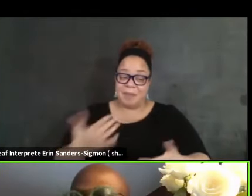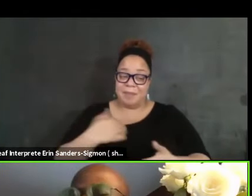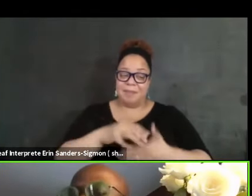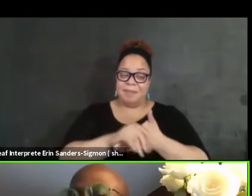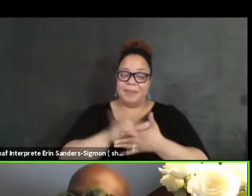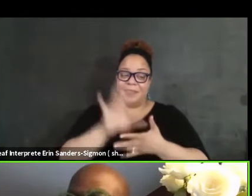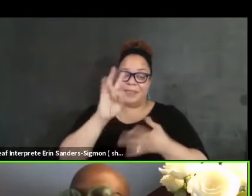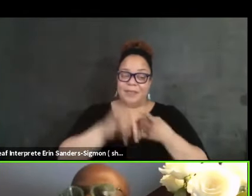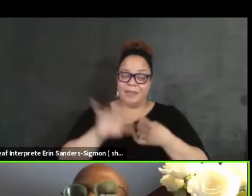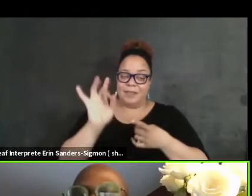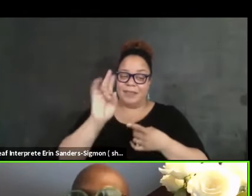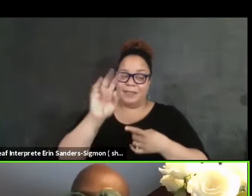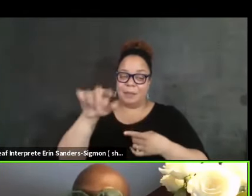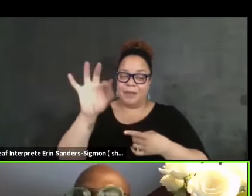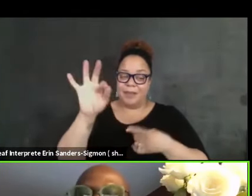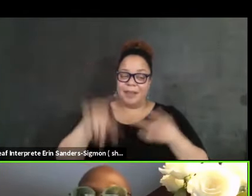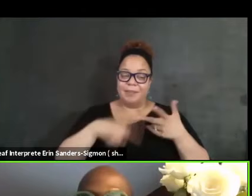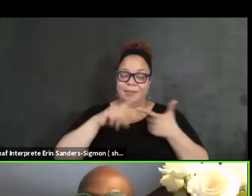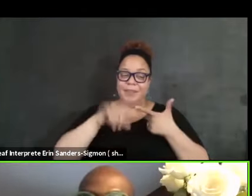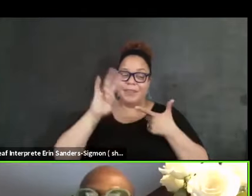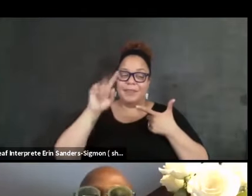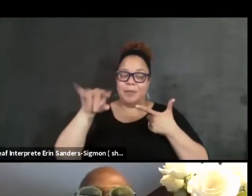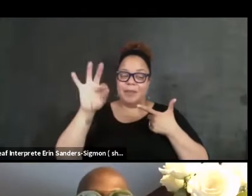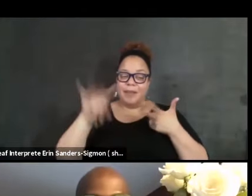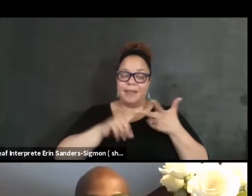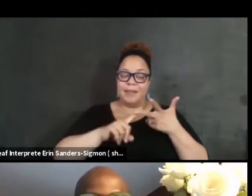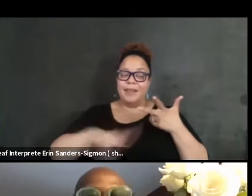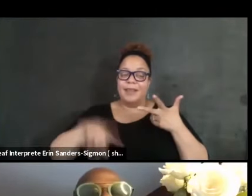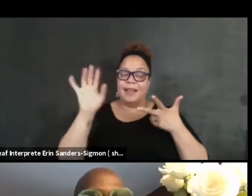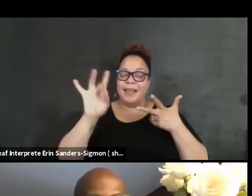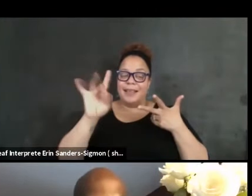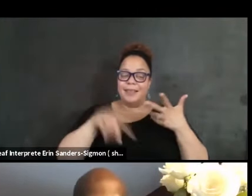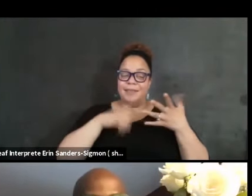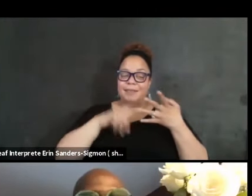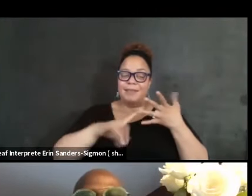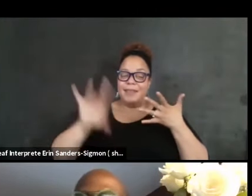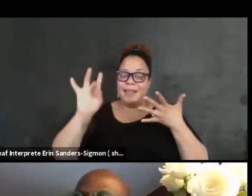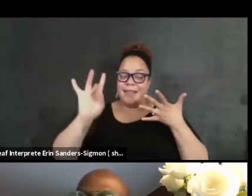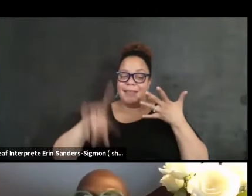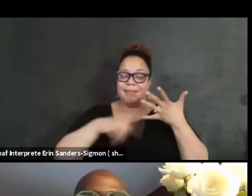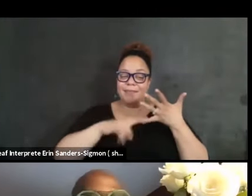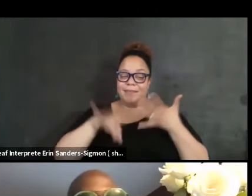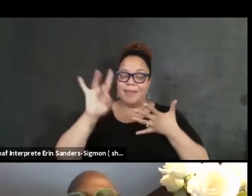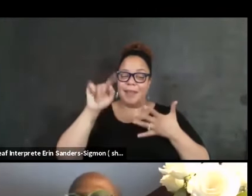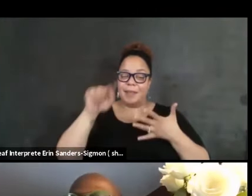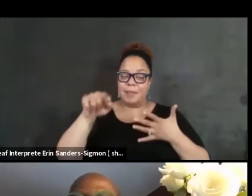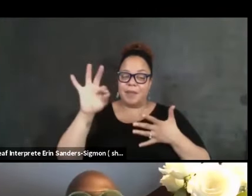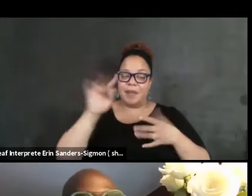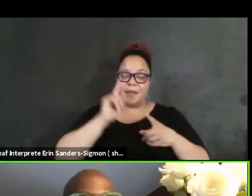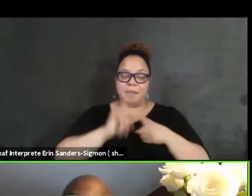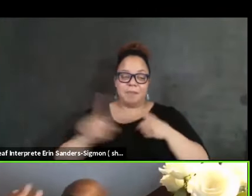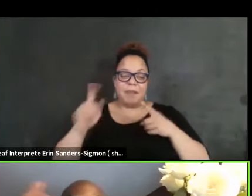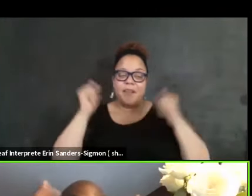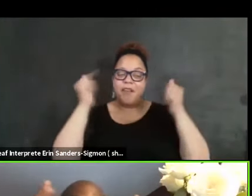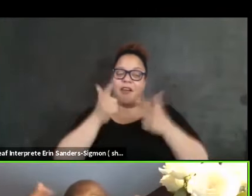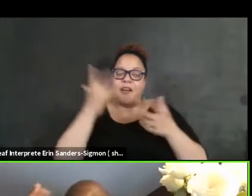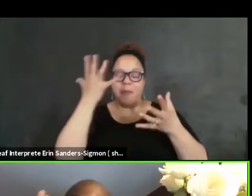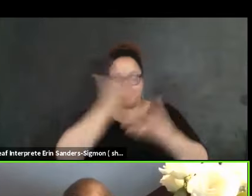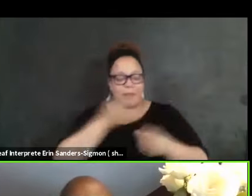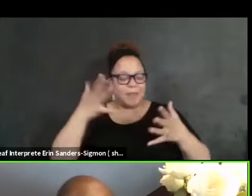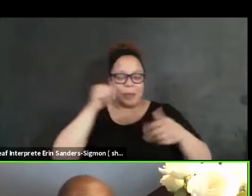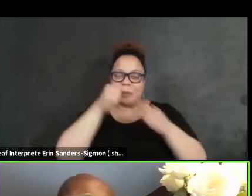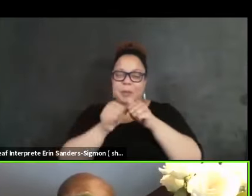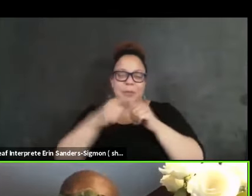mm-hmm. an 8, mm-hmm. and an 8.9. But forget the scores and give it up for Natalie from LA. Wow. Word